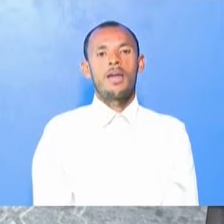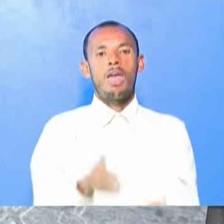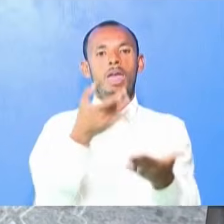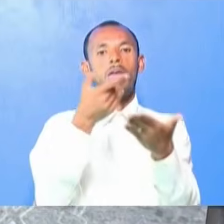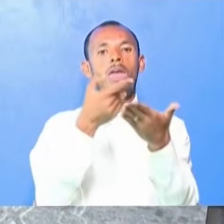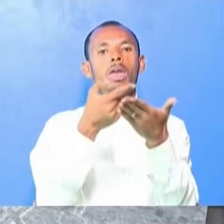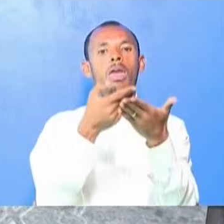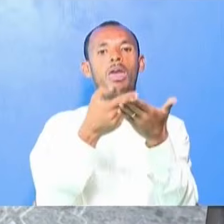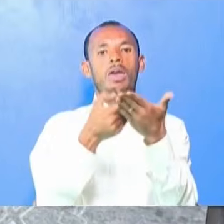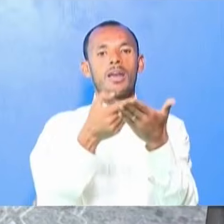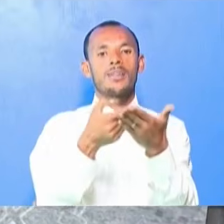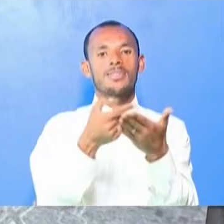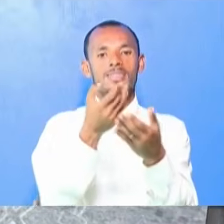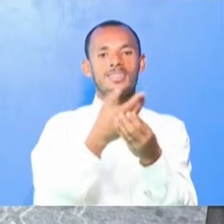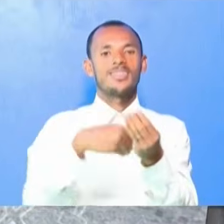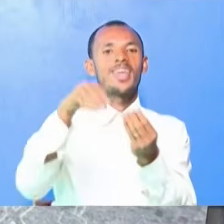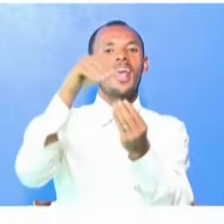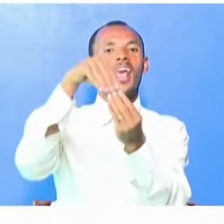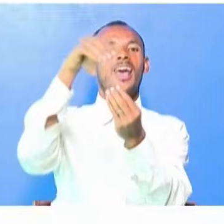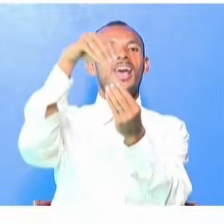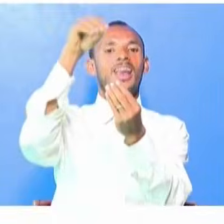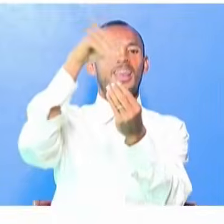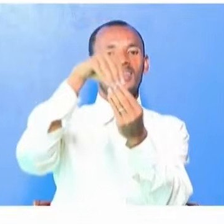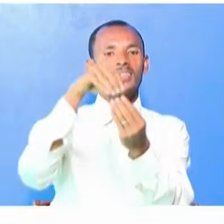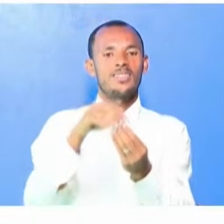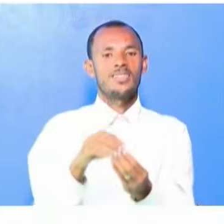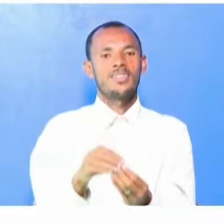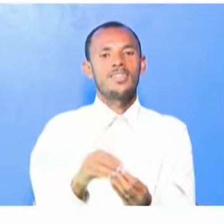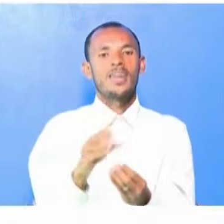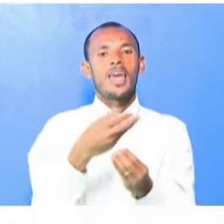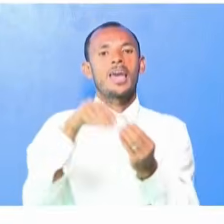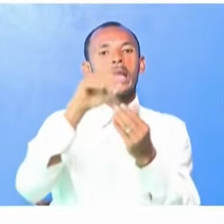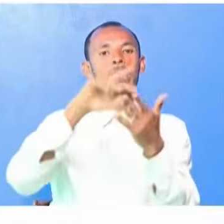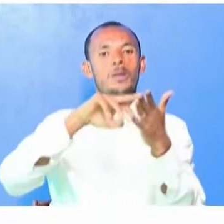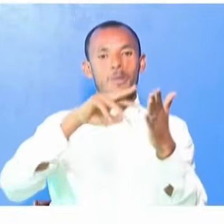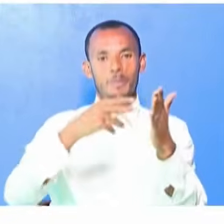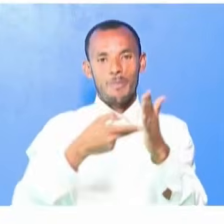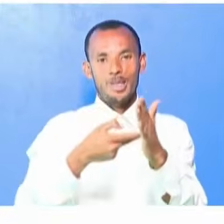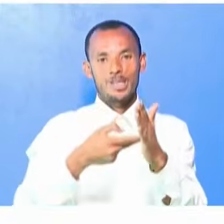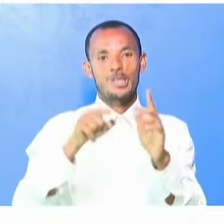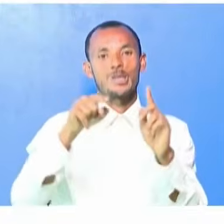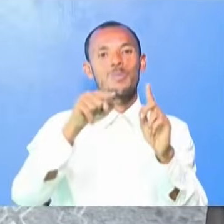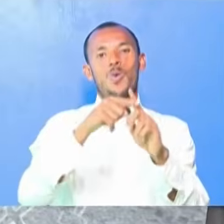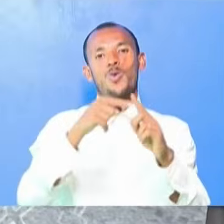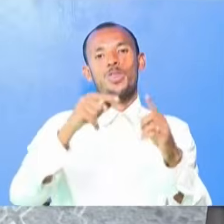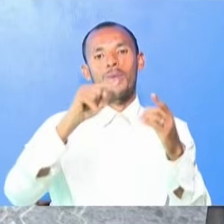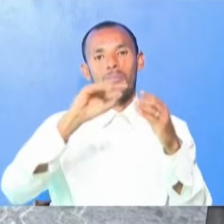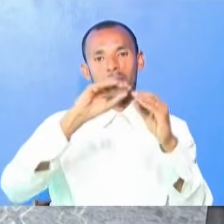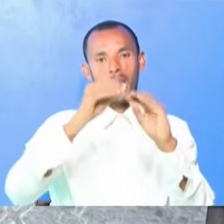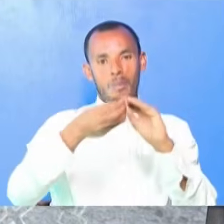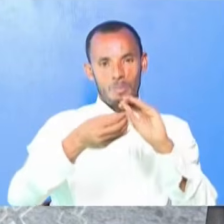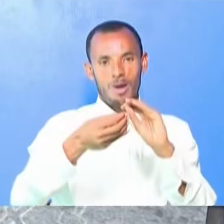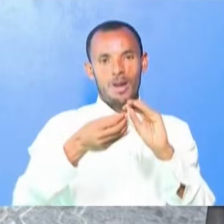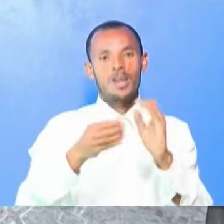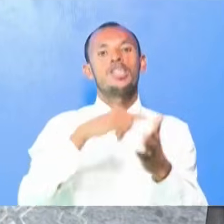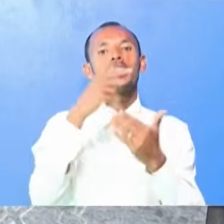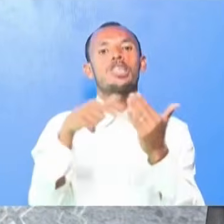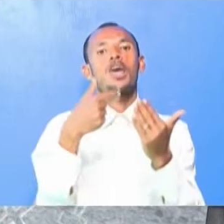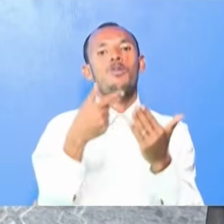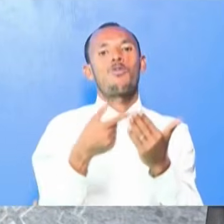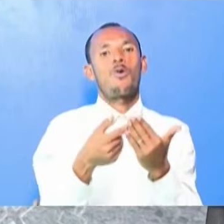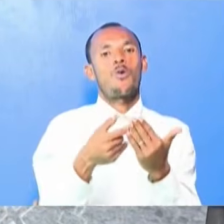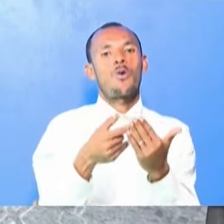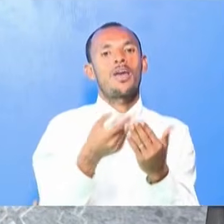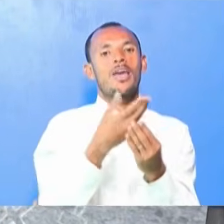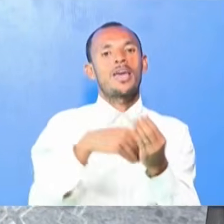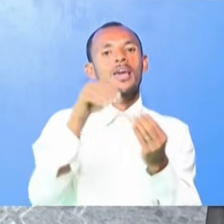Here, increase. Increase means it is positive. Therefore,